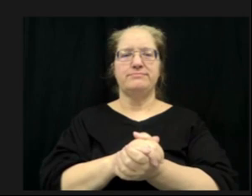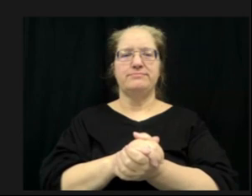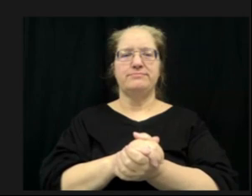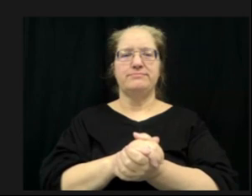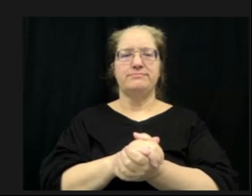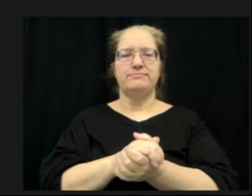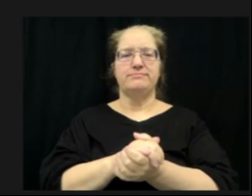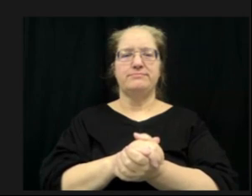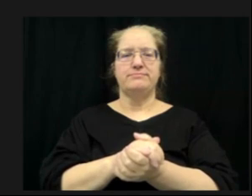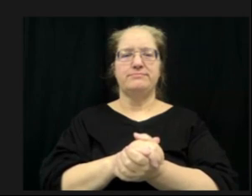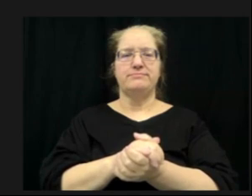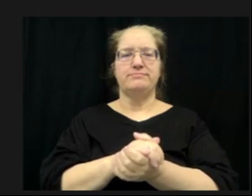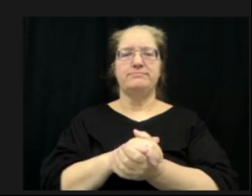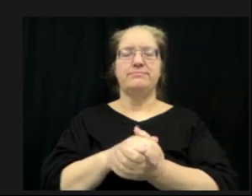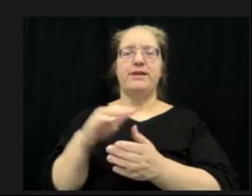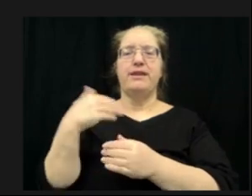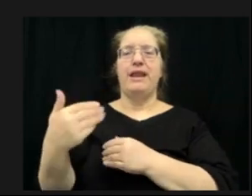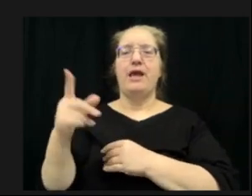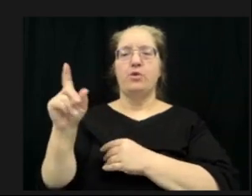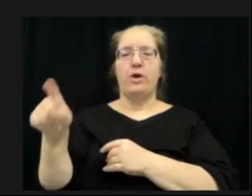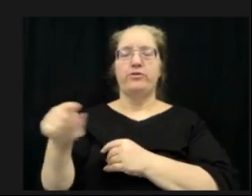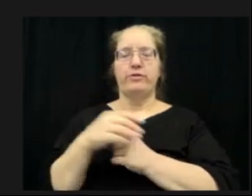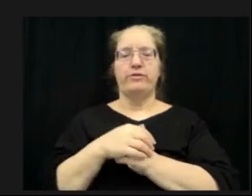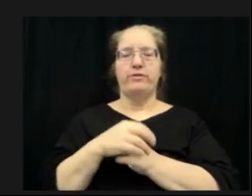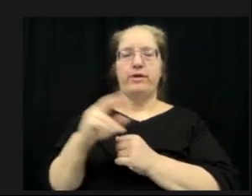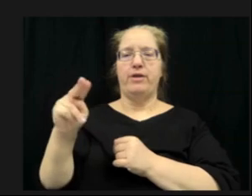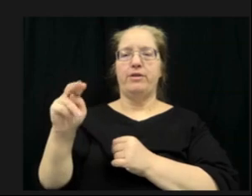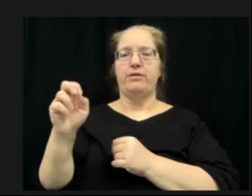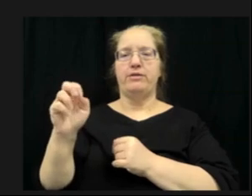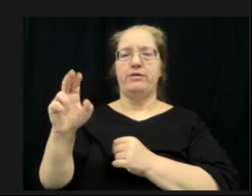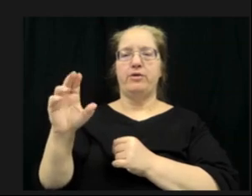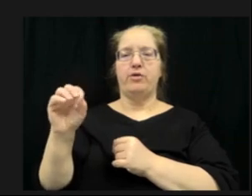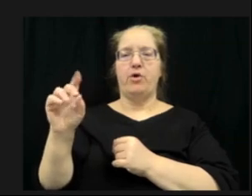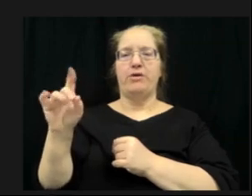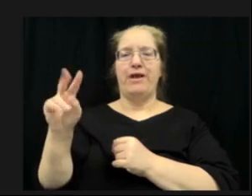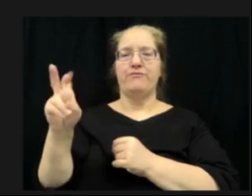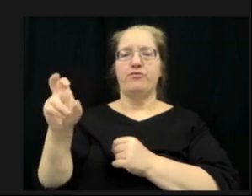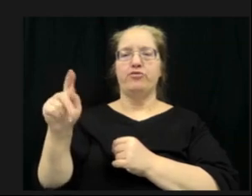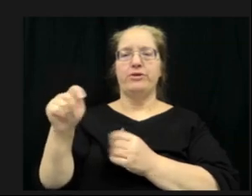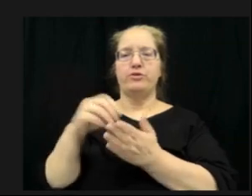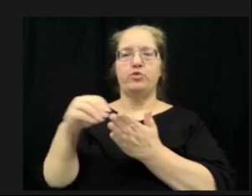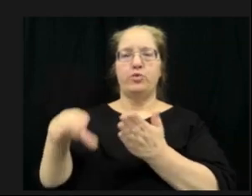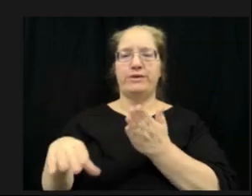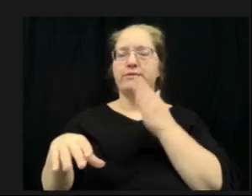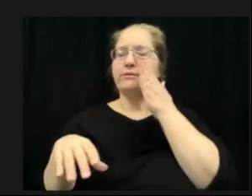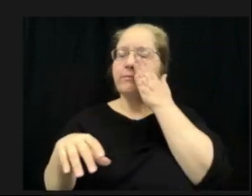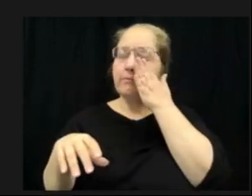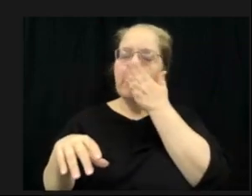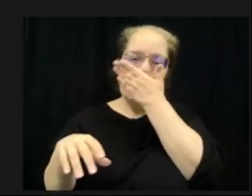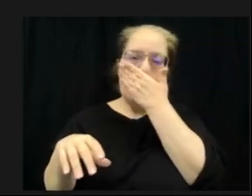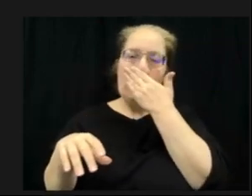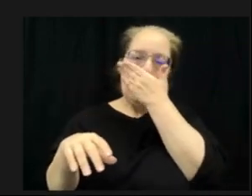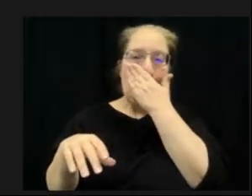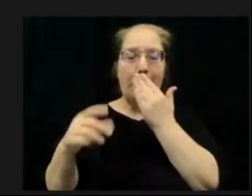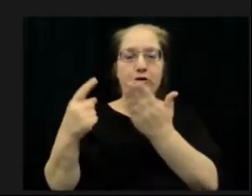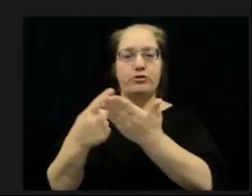So another question is about neurodivergent students. Can you talk about how this approach differs